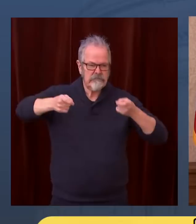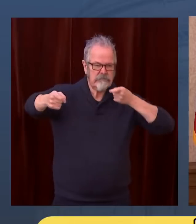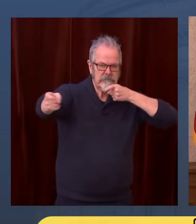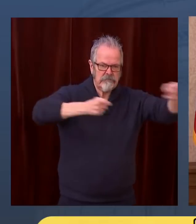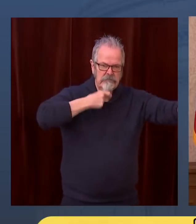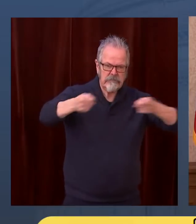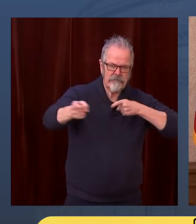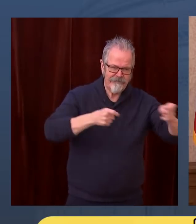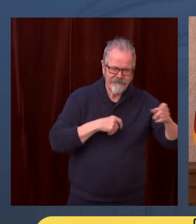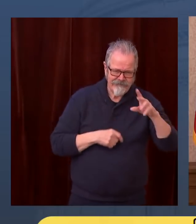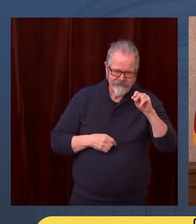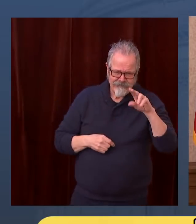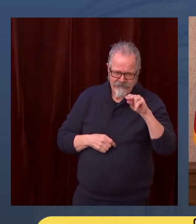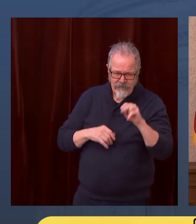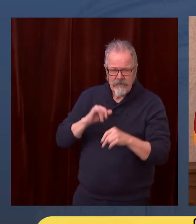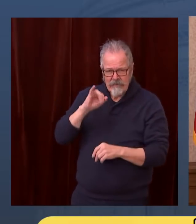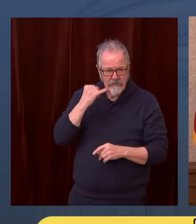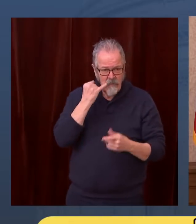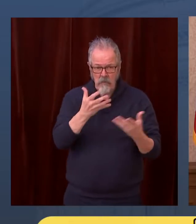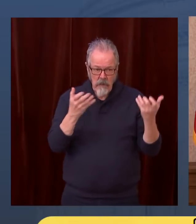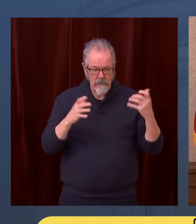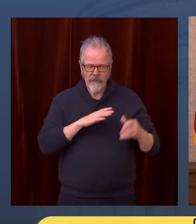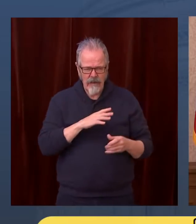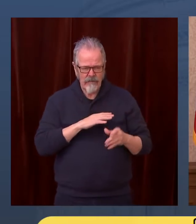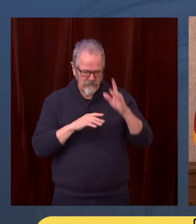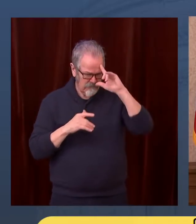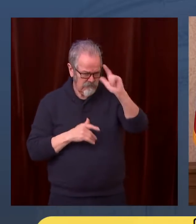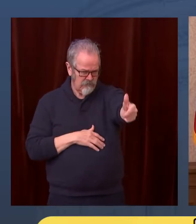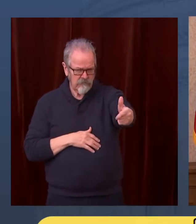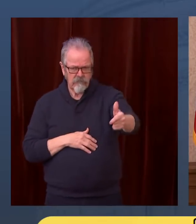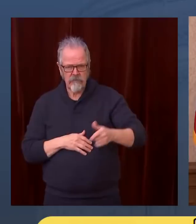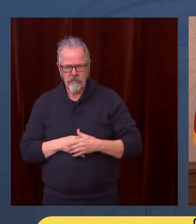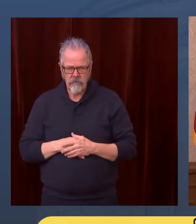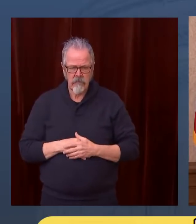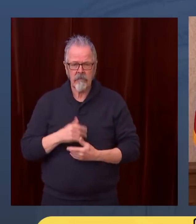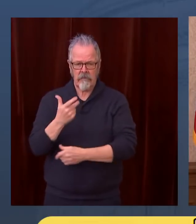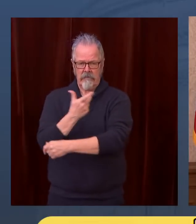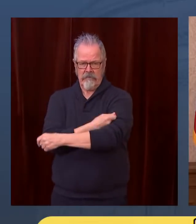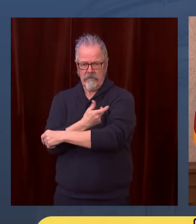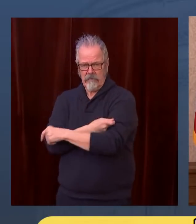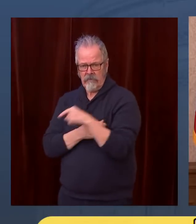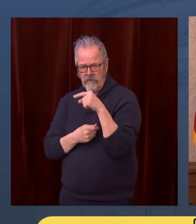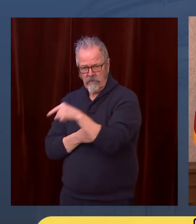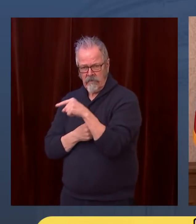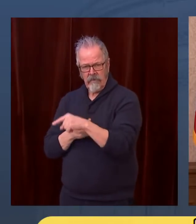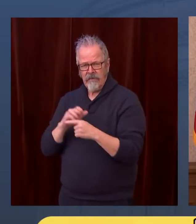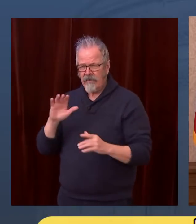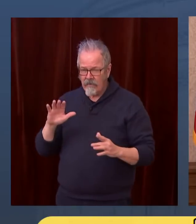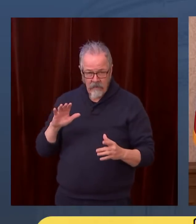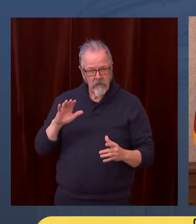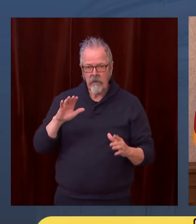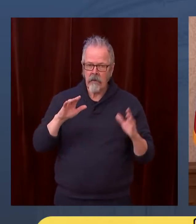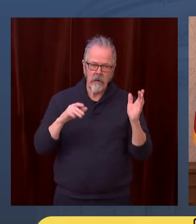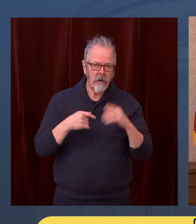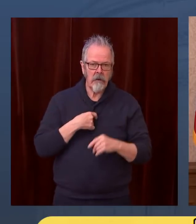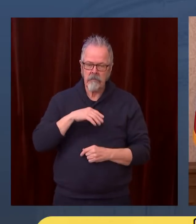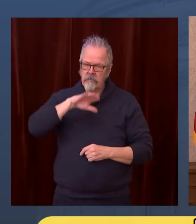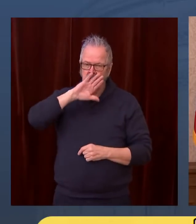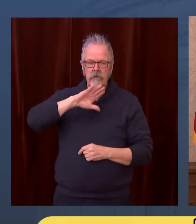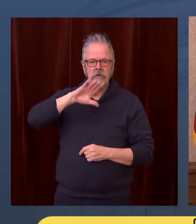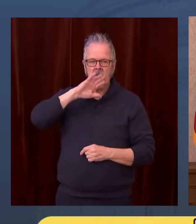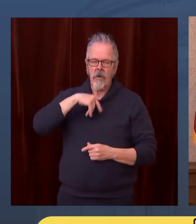desire. Now, this issue of vaccination, I have to tell you, I'm frustrated by the low vaccination